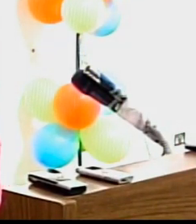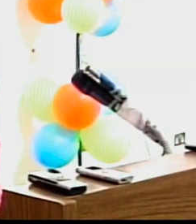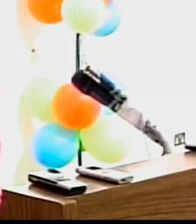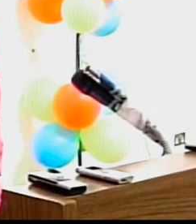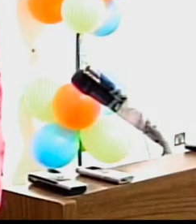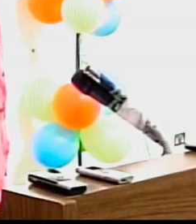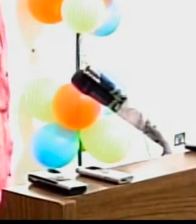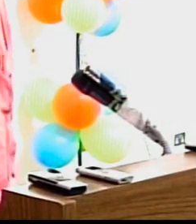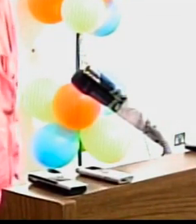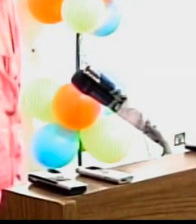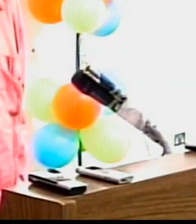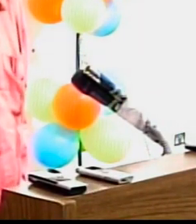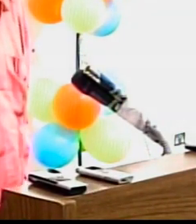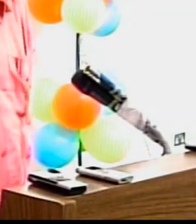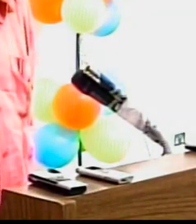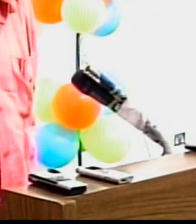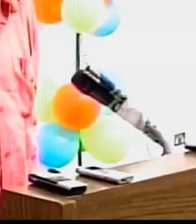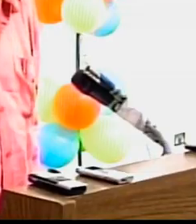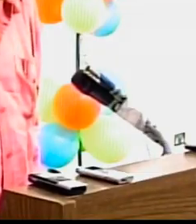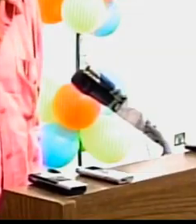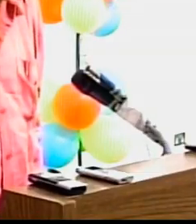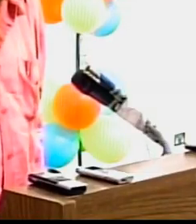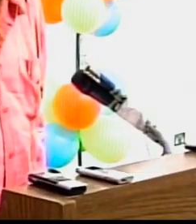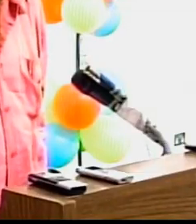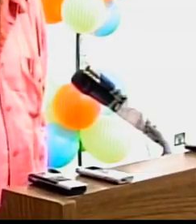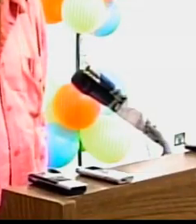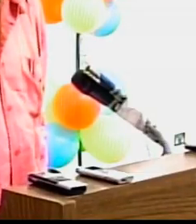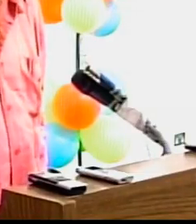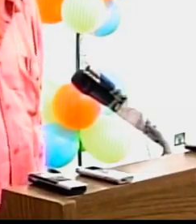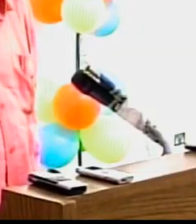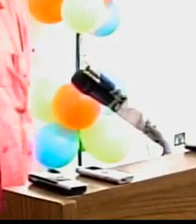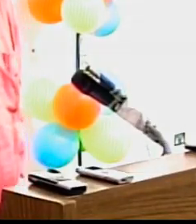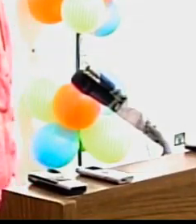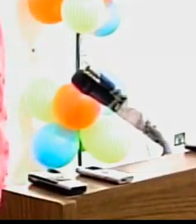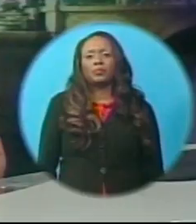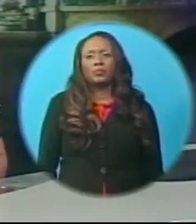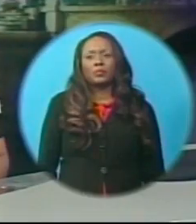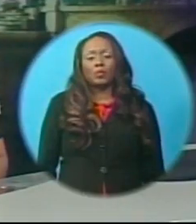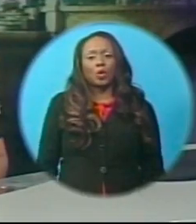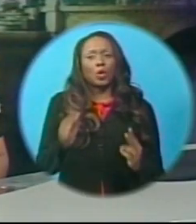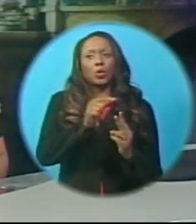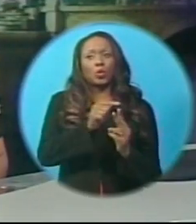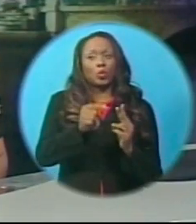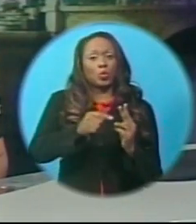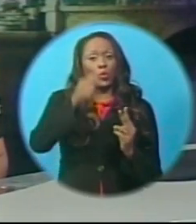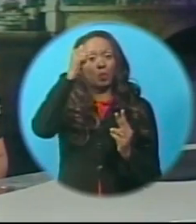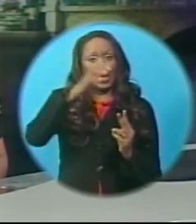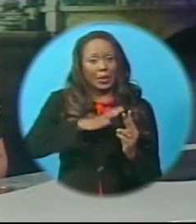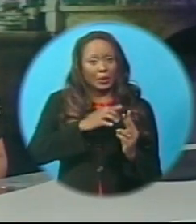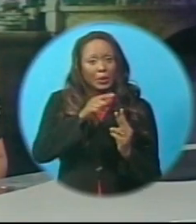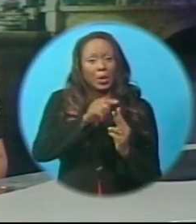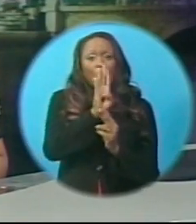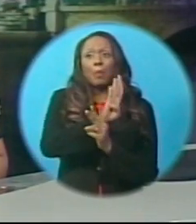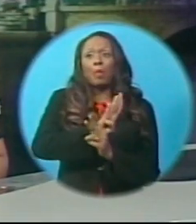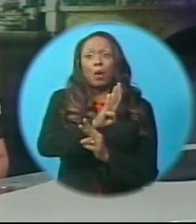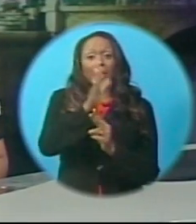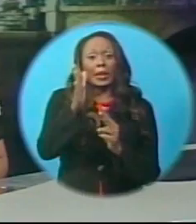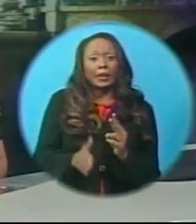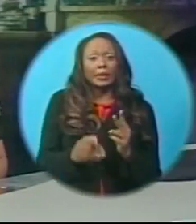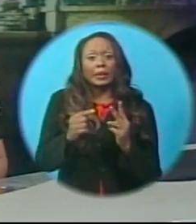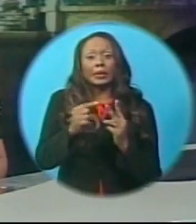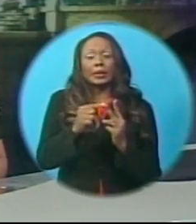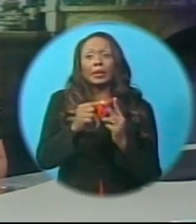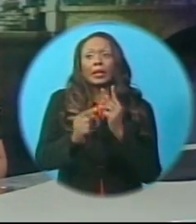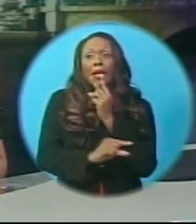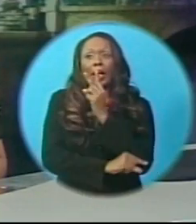outputs rather than treating building infrastructure as an end to itself. 2 men, a Barbadian and a